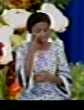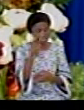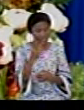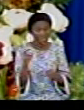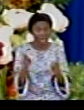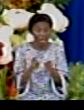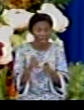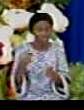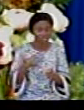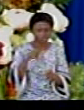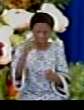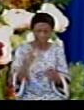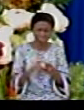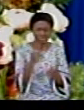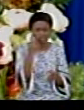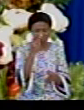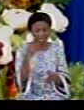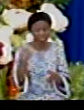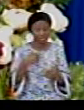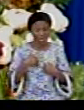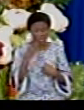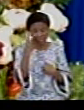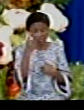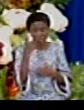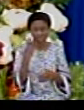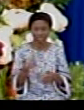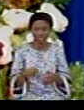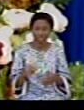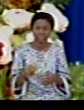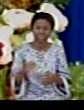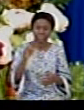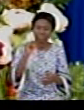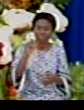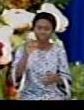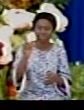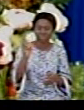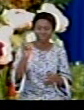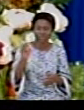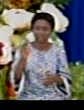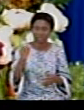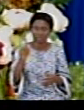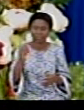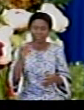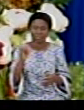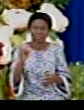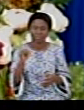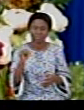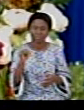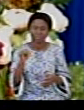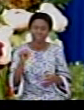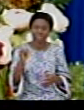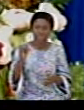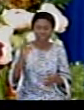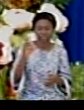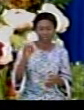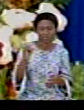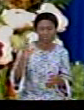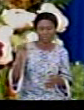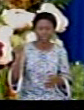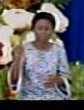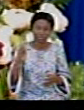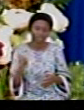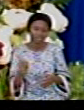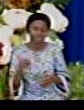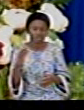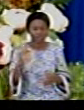see. We saw the identification of our mentors, our leaders with us, and because